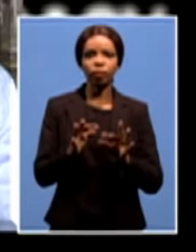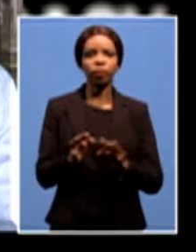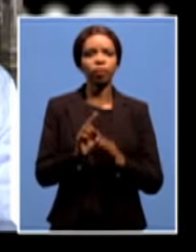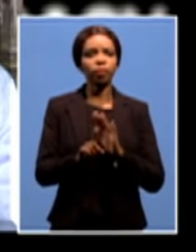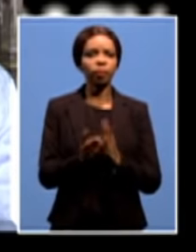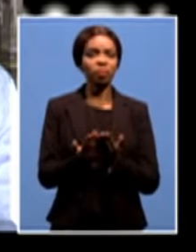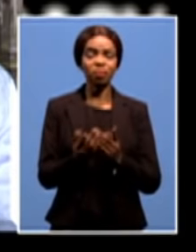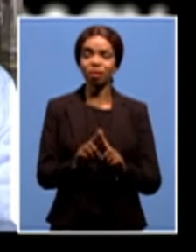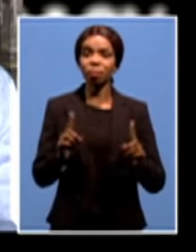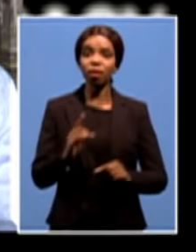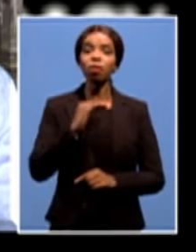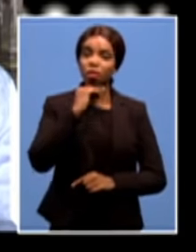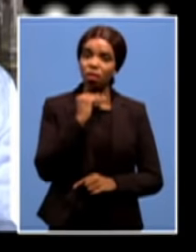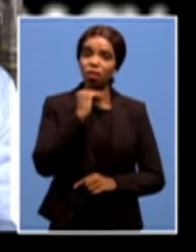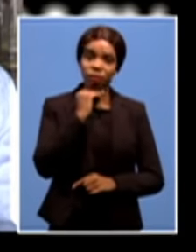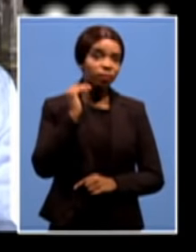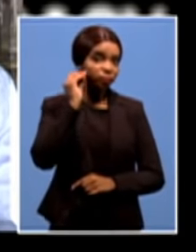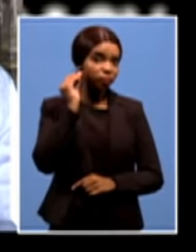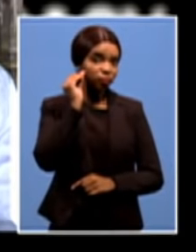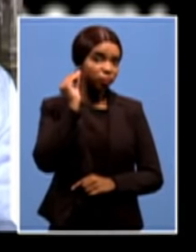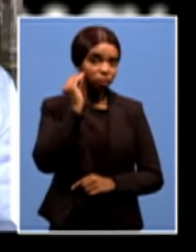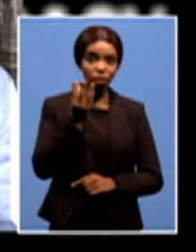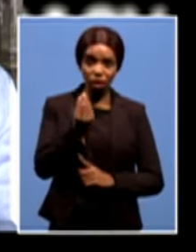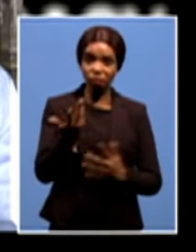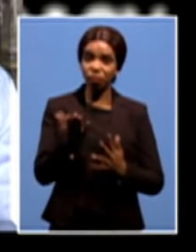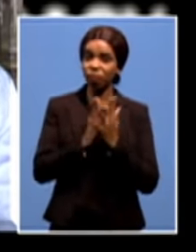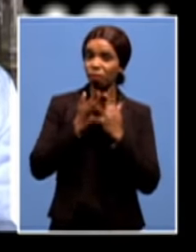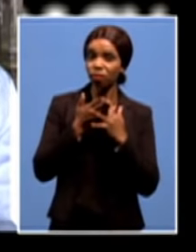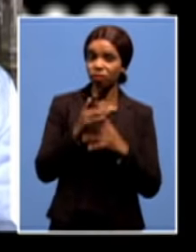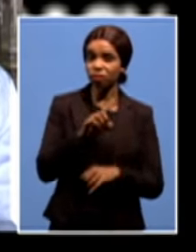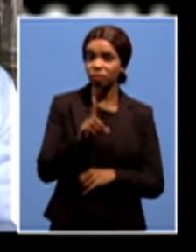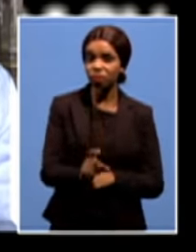there enough information for parents to be able to access them?